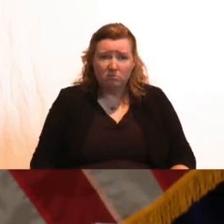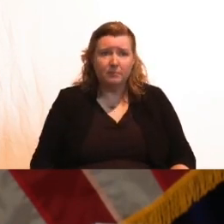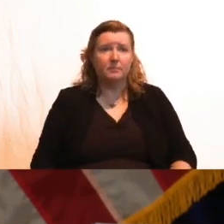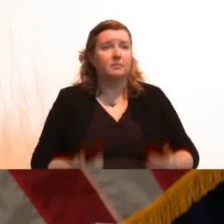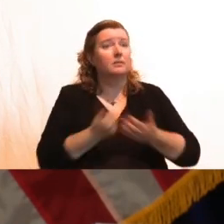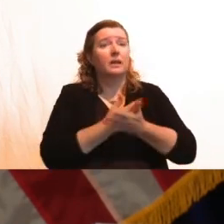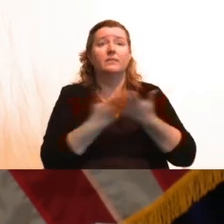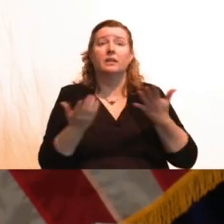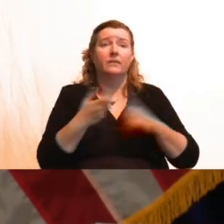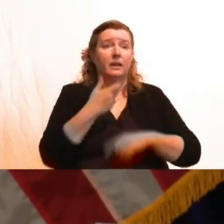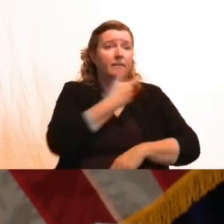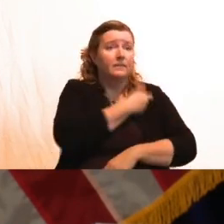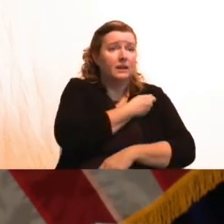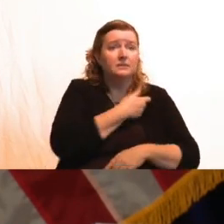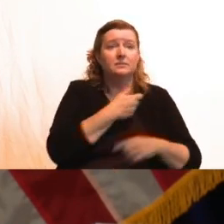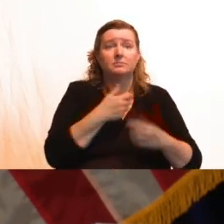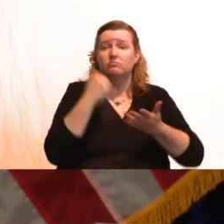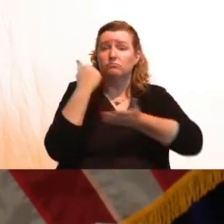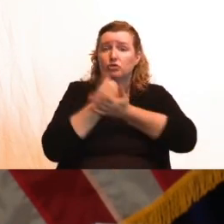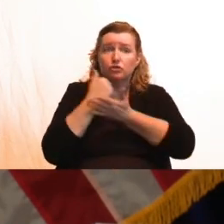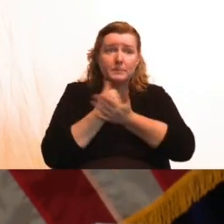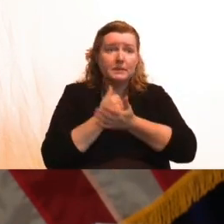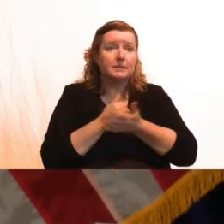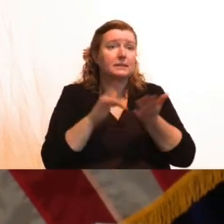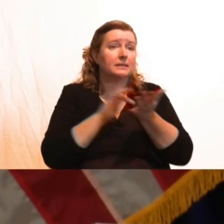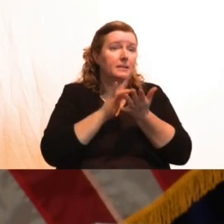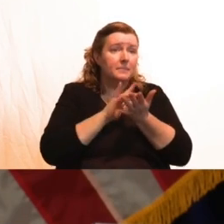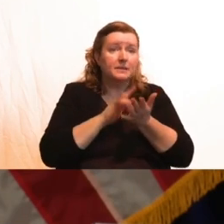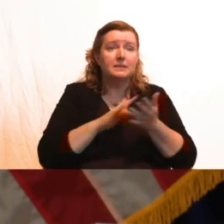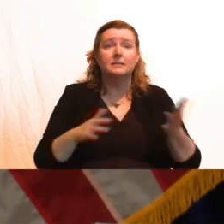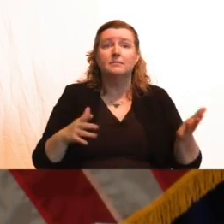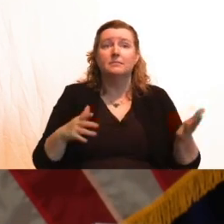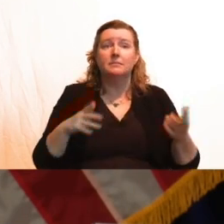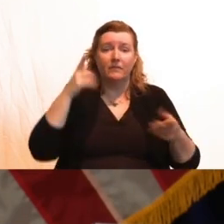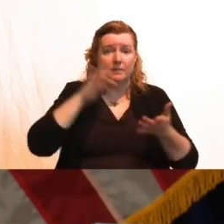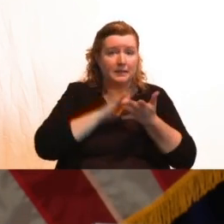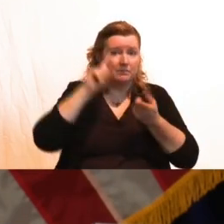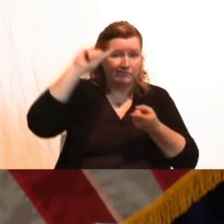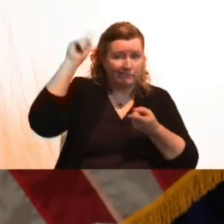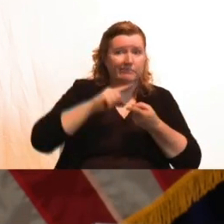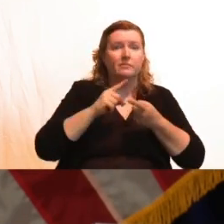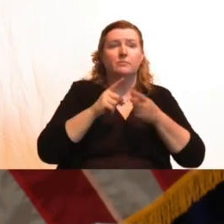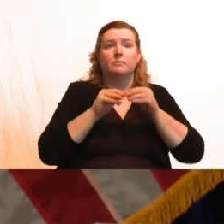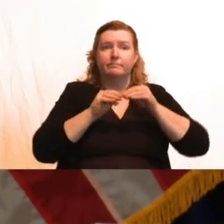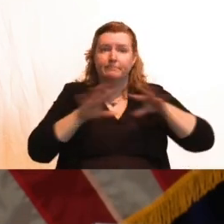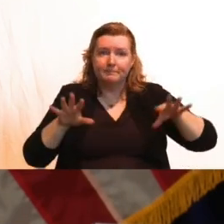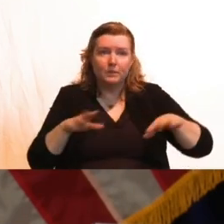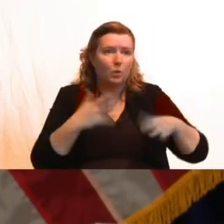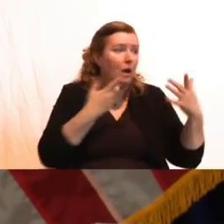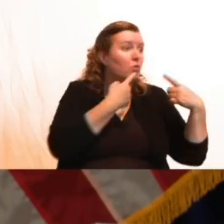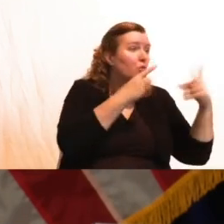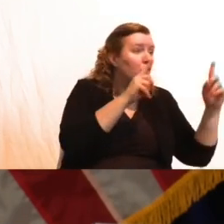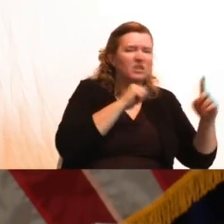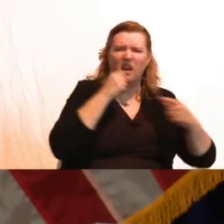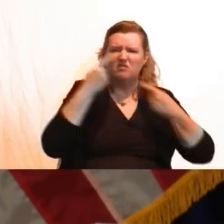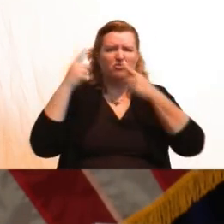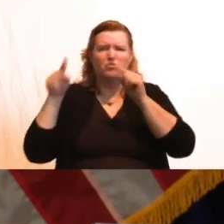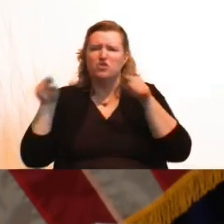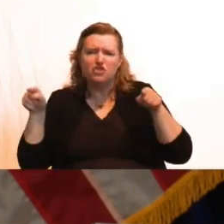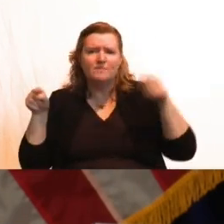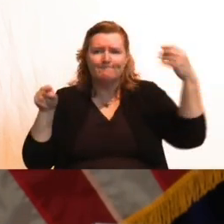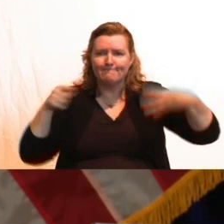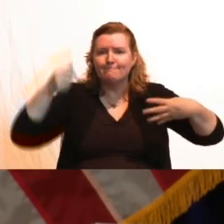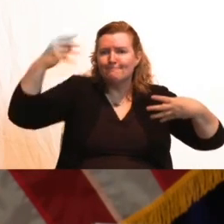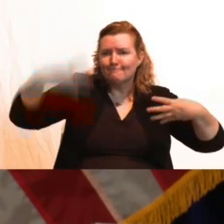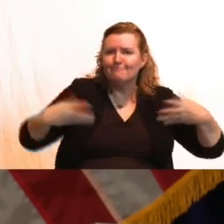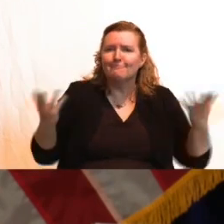what works and what doesn't work puts us in other natural immunity. We are in, you know, an incredibly better position than we